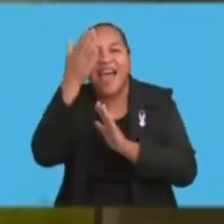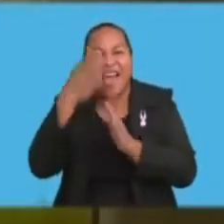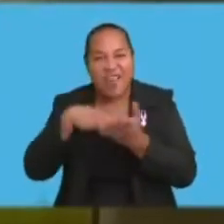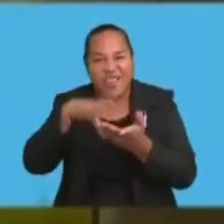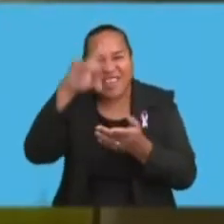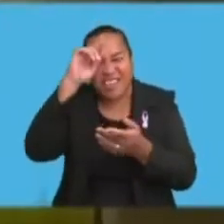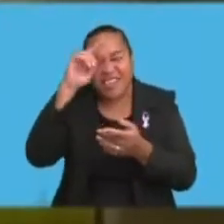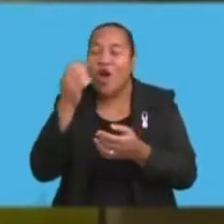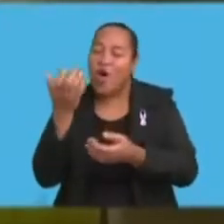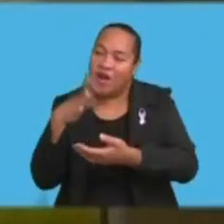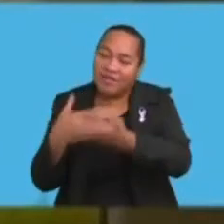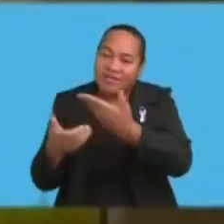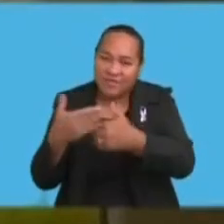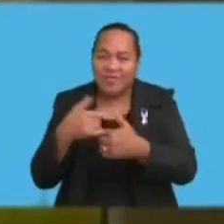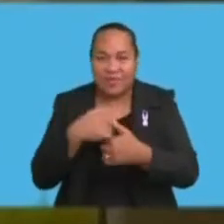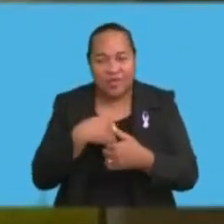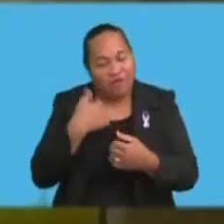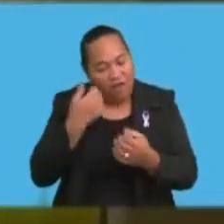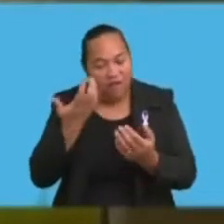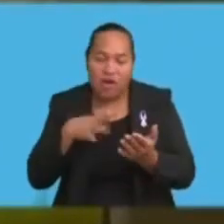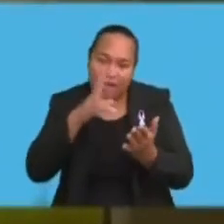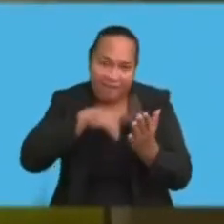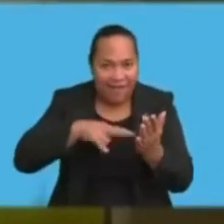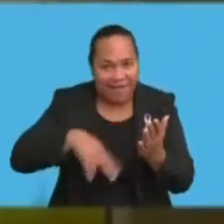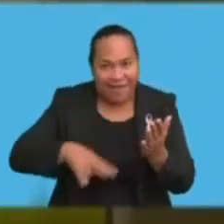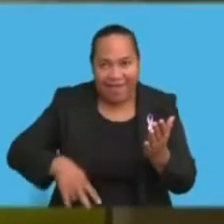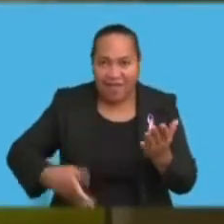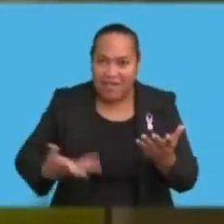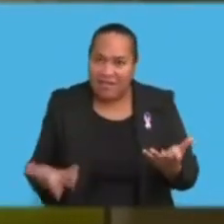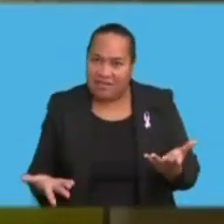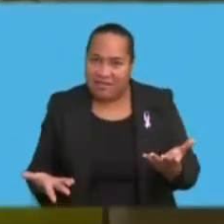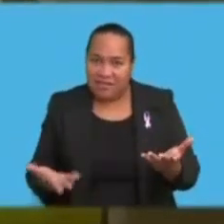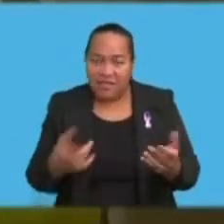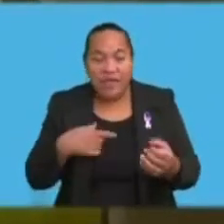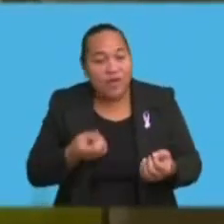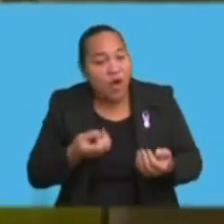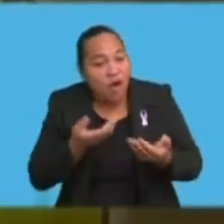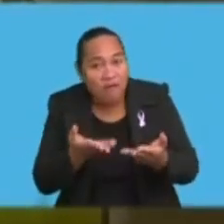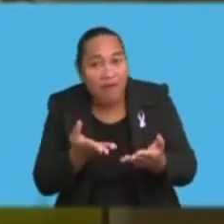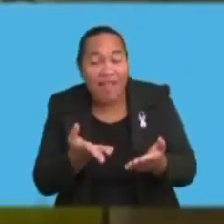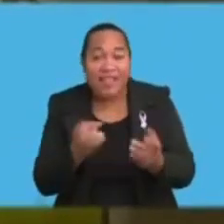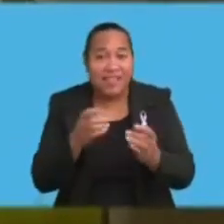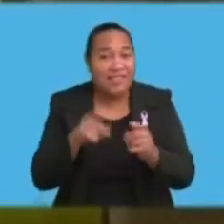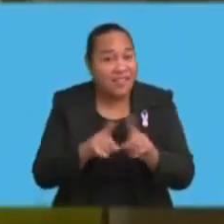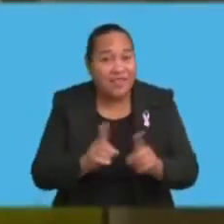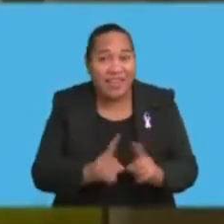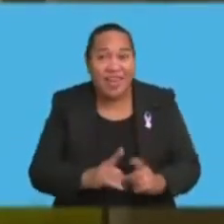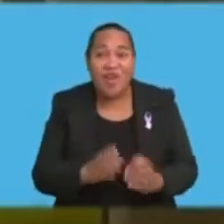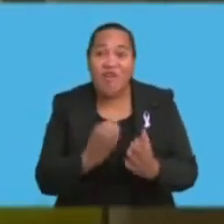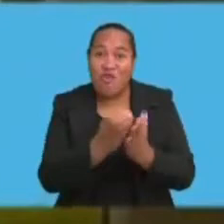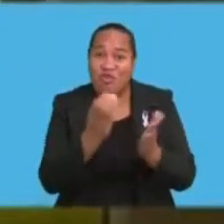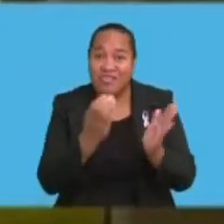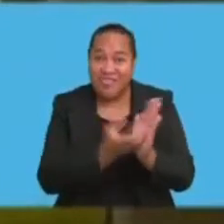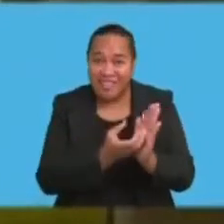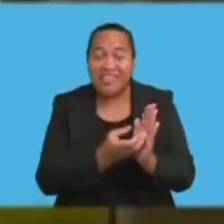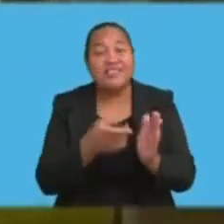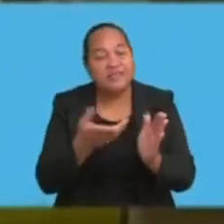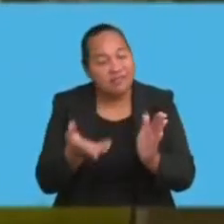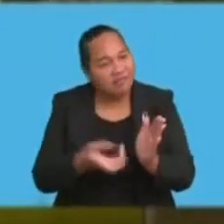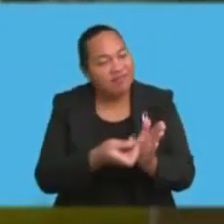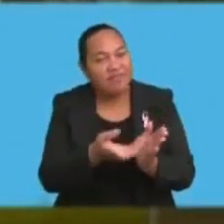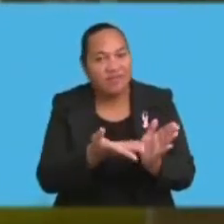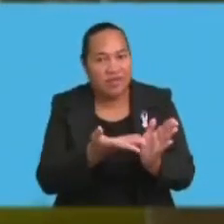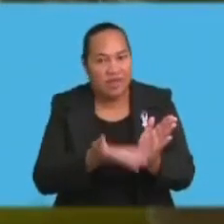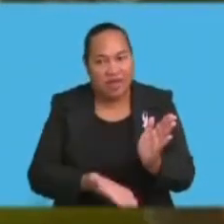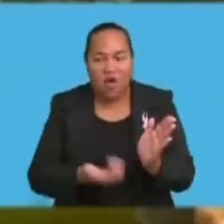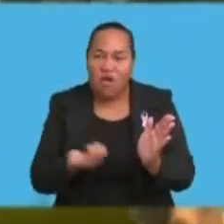the 13 national qualifications that has been offered by the technical colleges that have been accredited. That's the point. And as I've